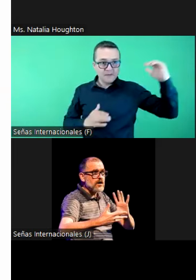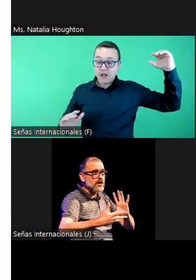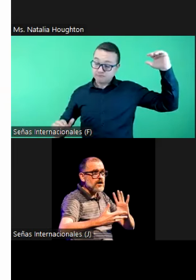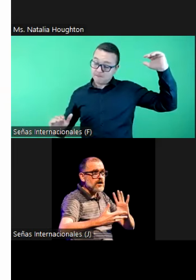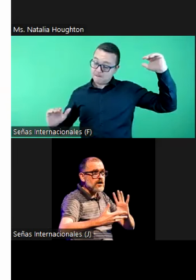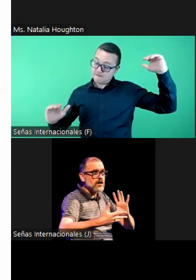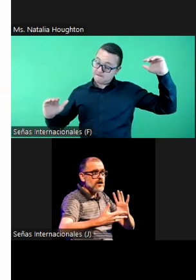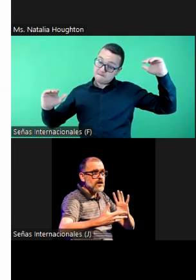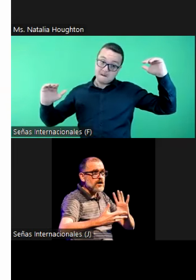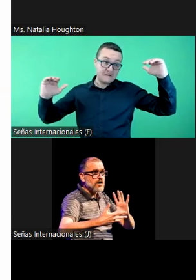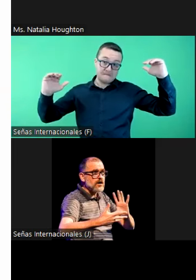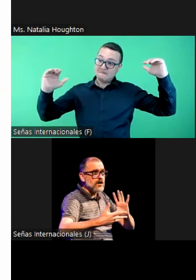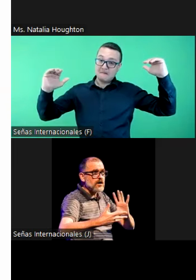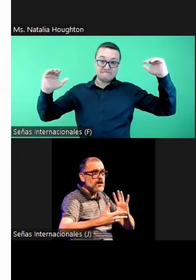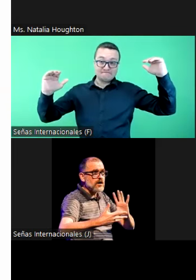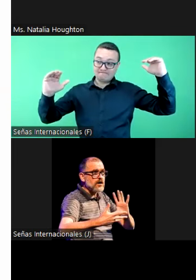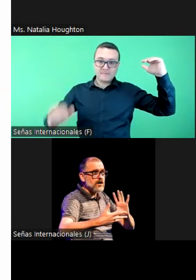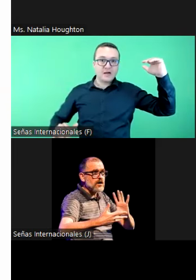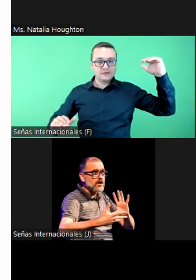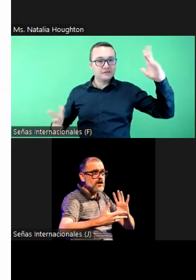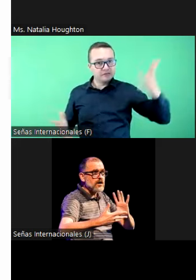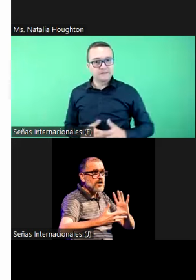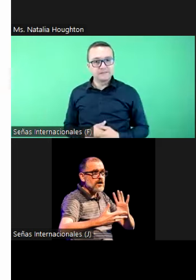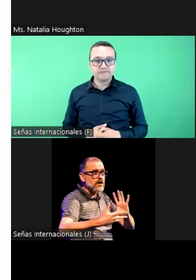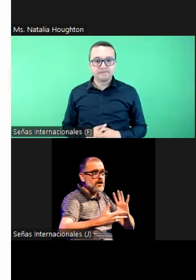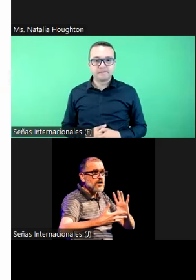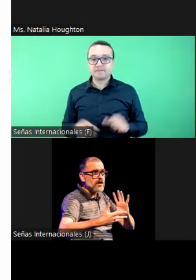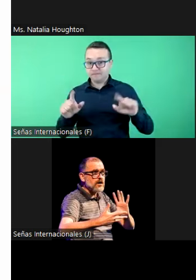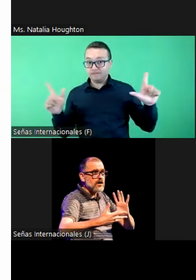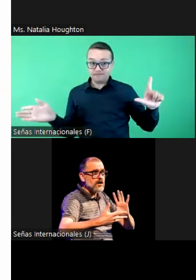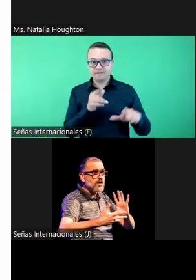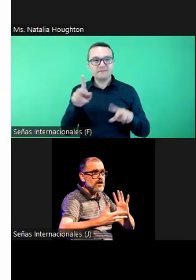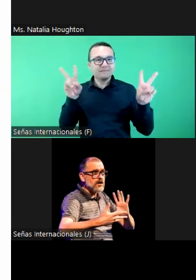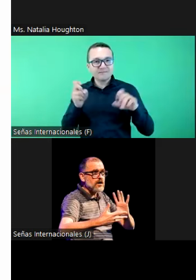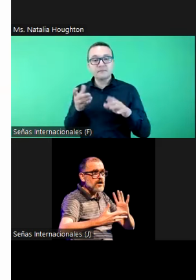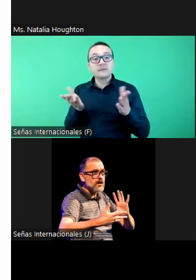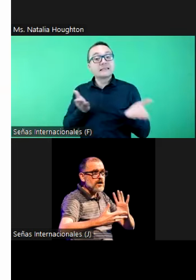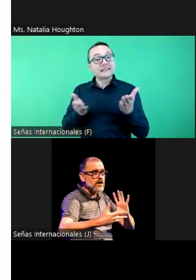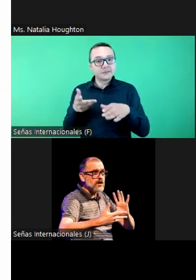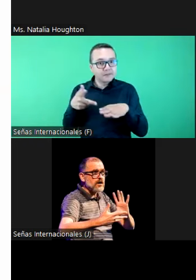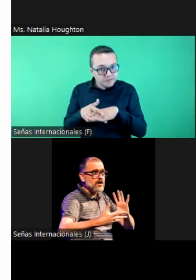very important challenges. And if we compare with the interruption